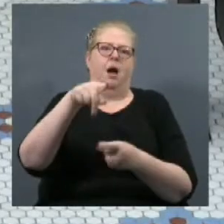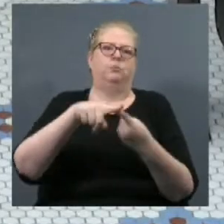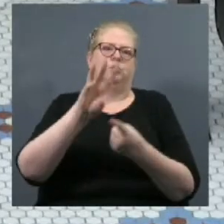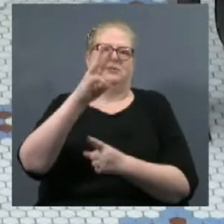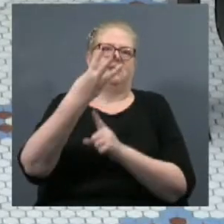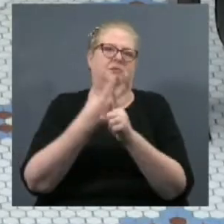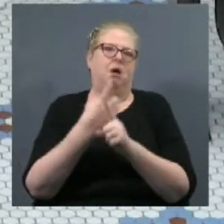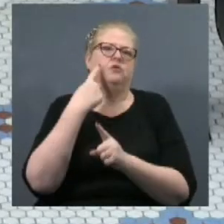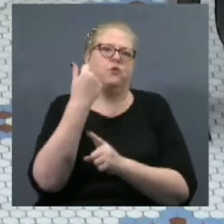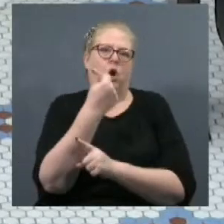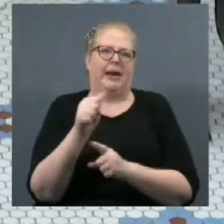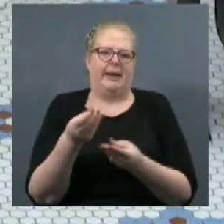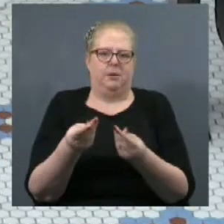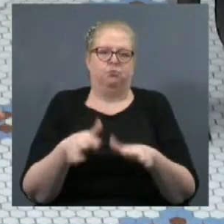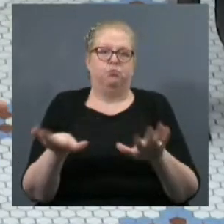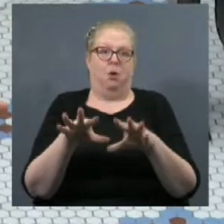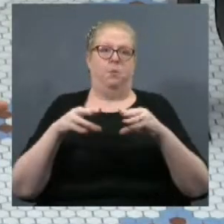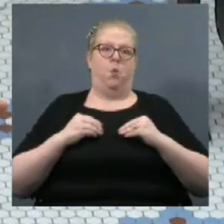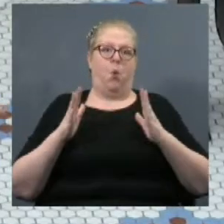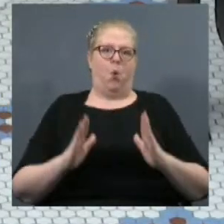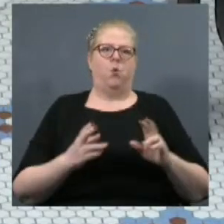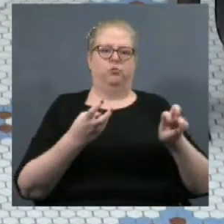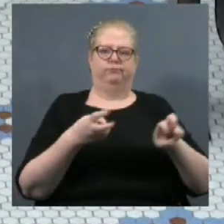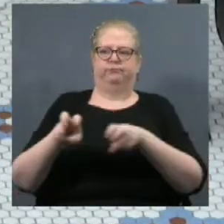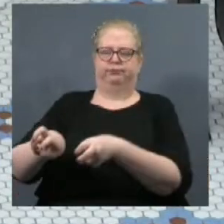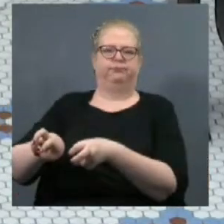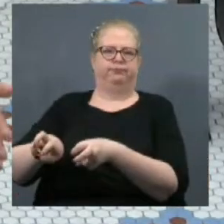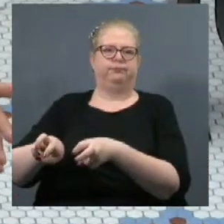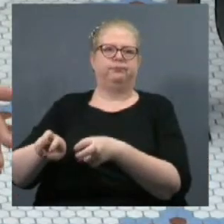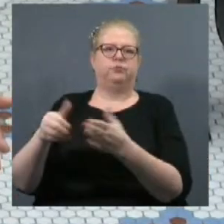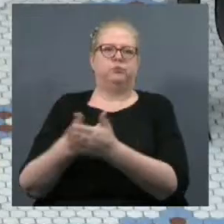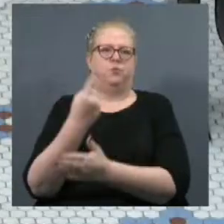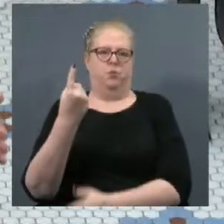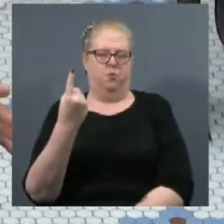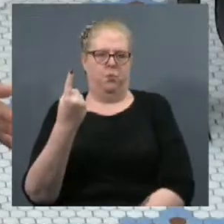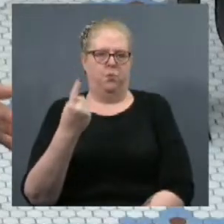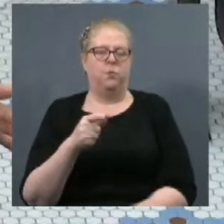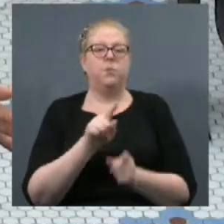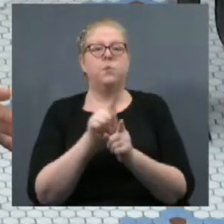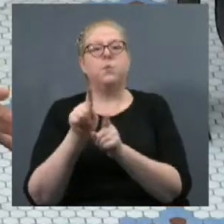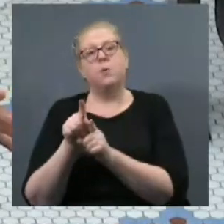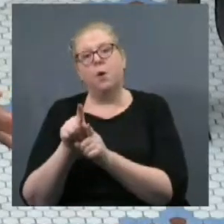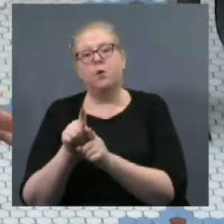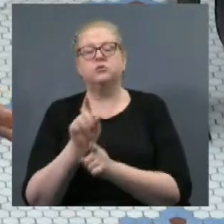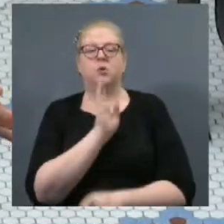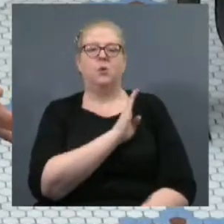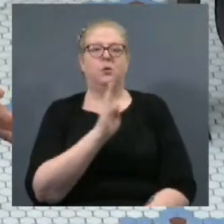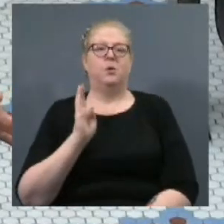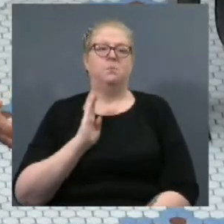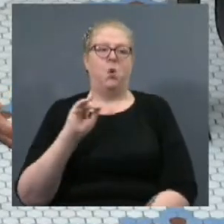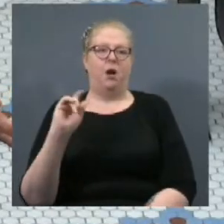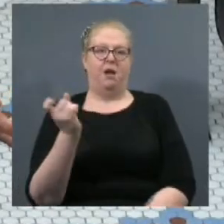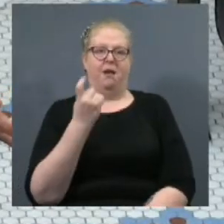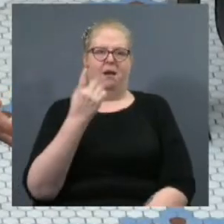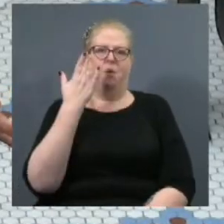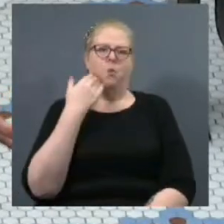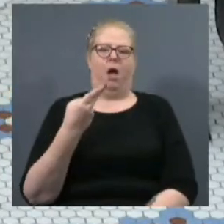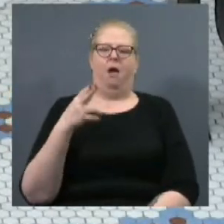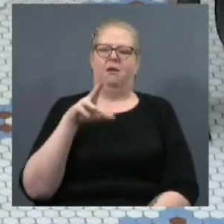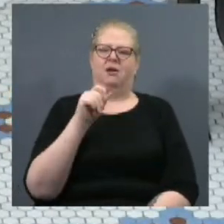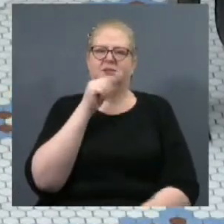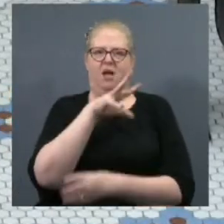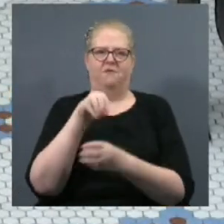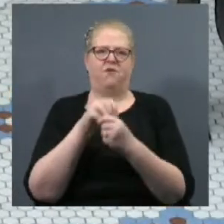have that authority over them. HUD also said, one of the questions that the boards had was, why isn't HUD a party to the